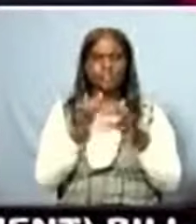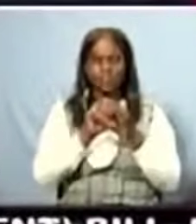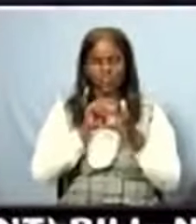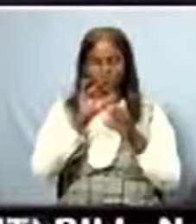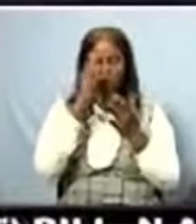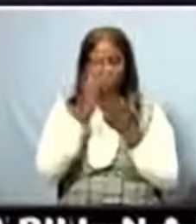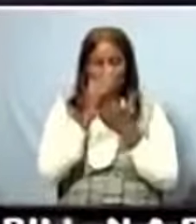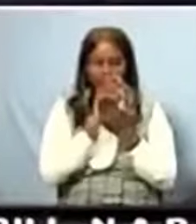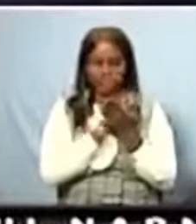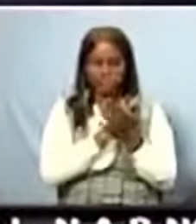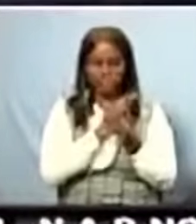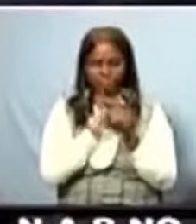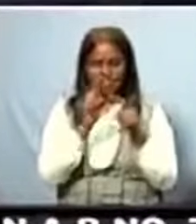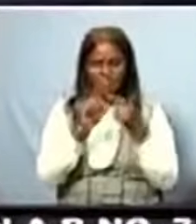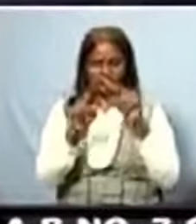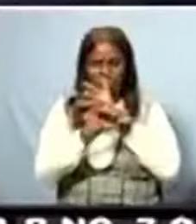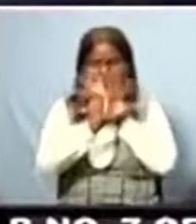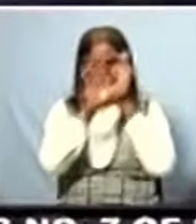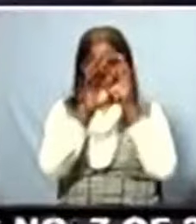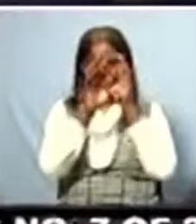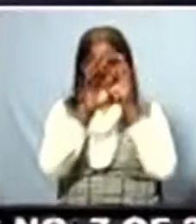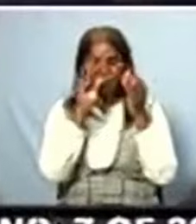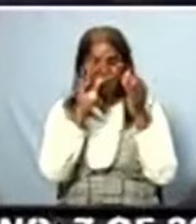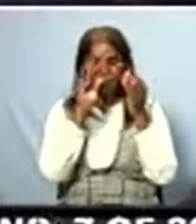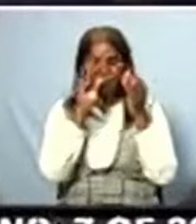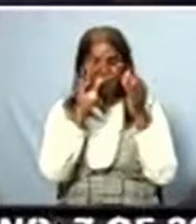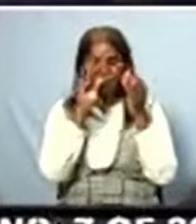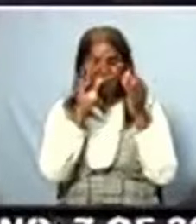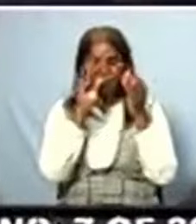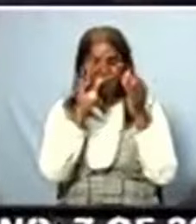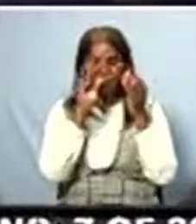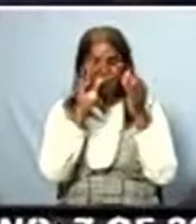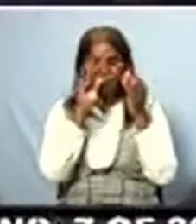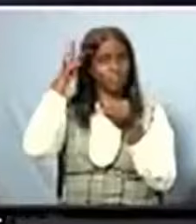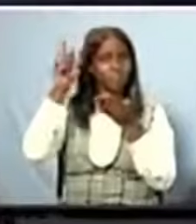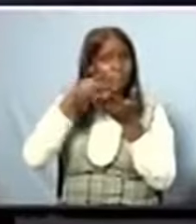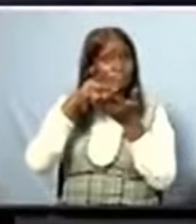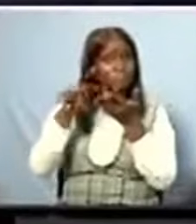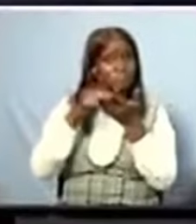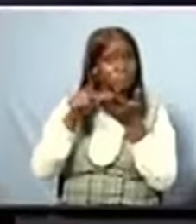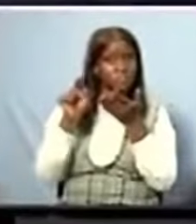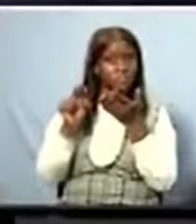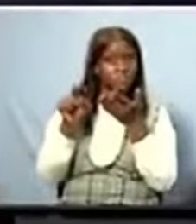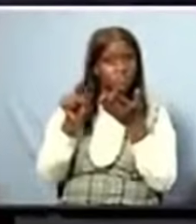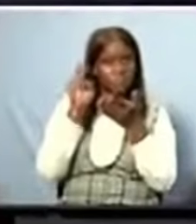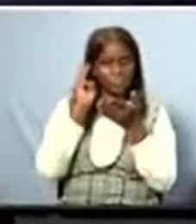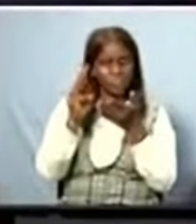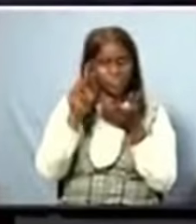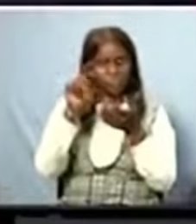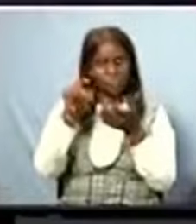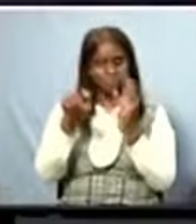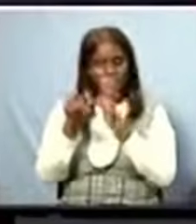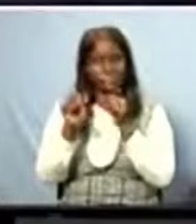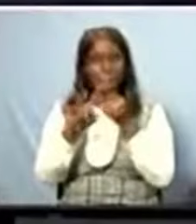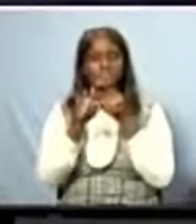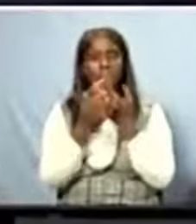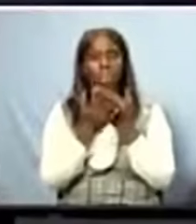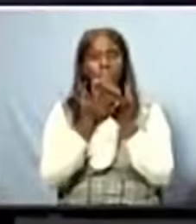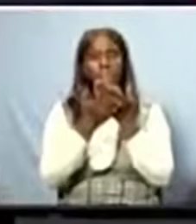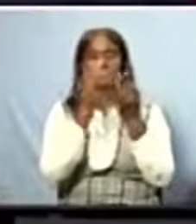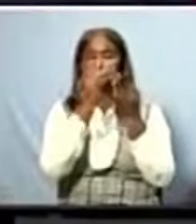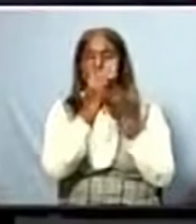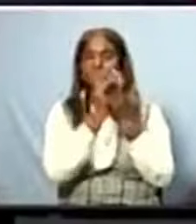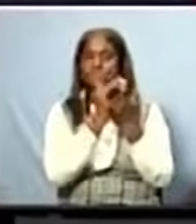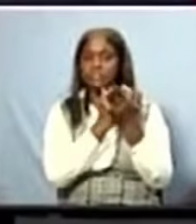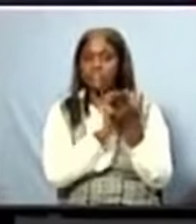lists, just to clarify further, that the political parties would be required to submit